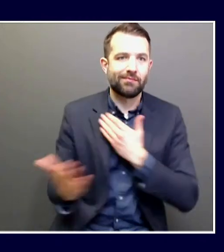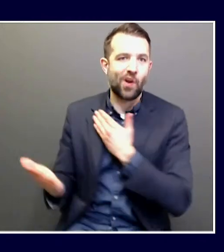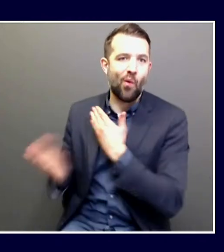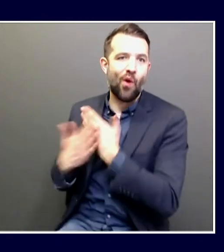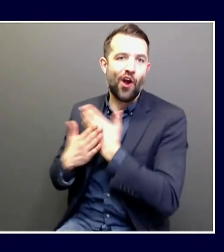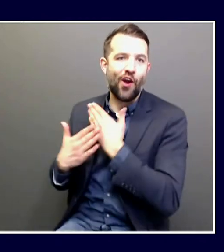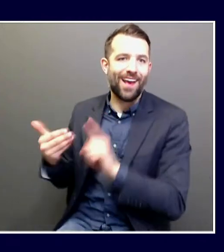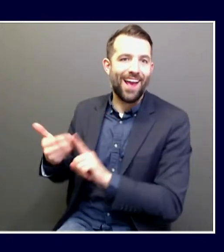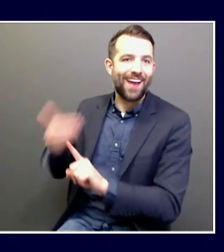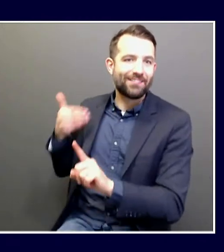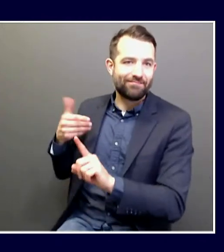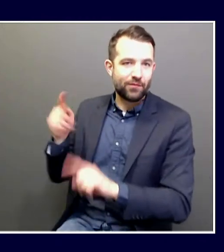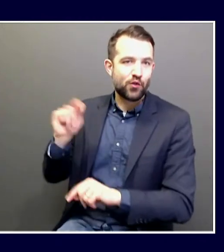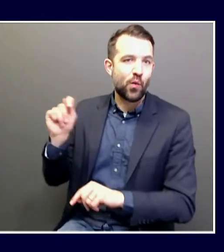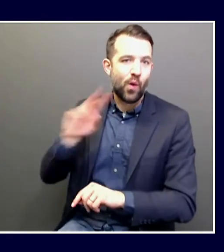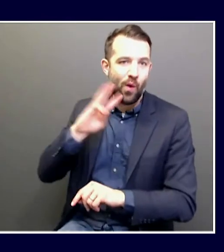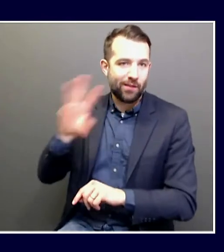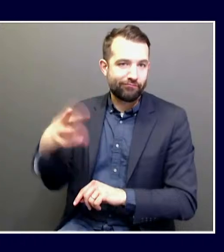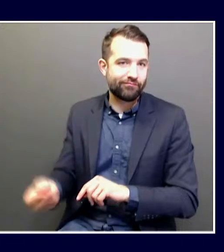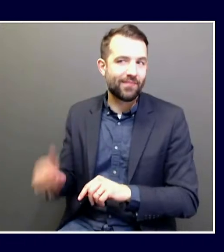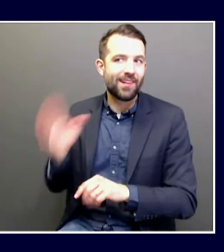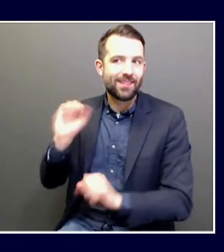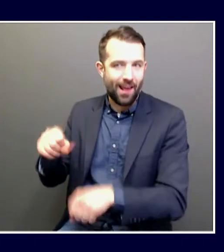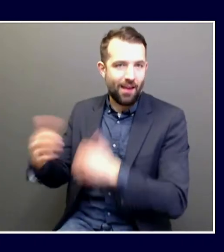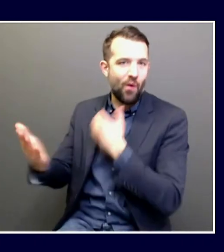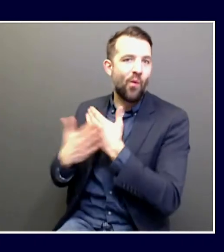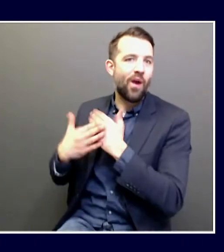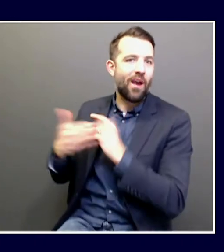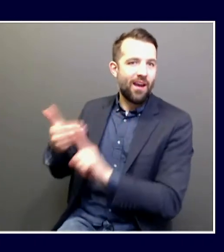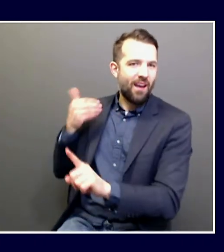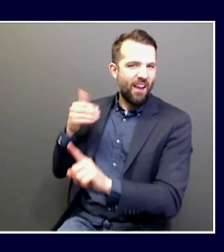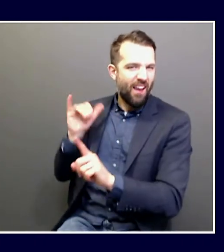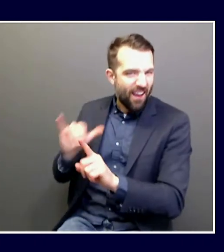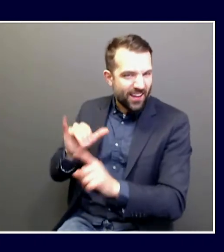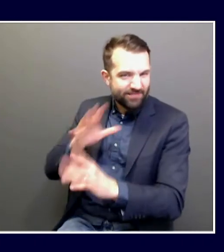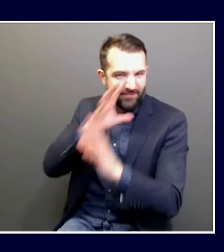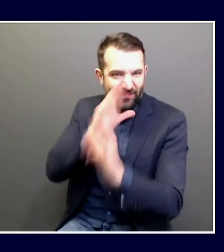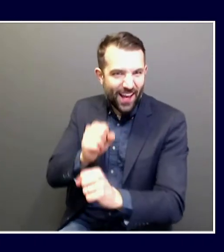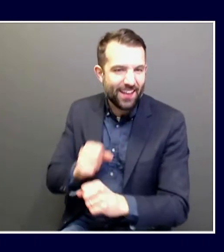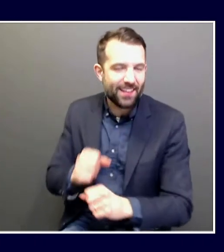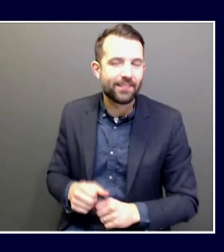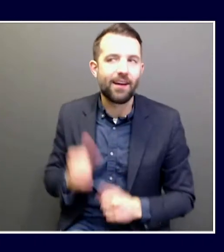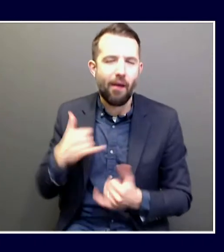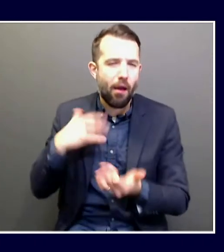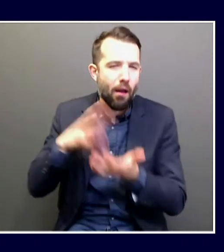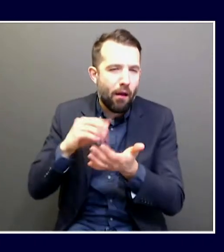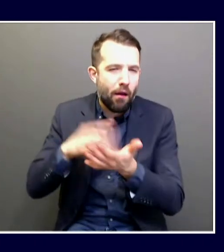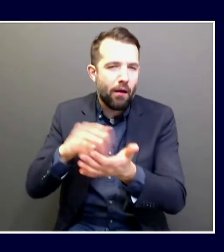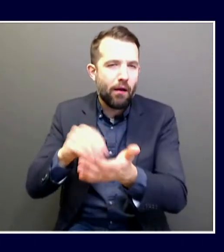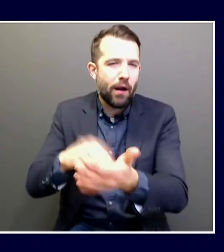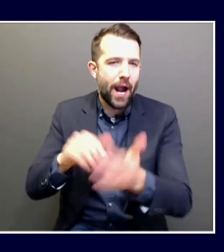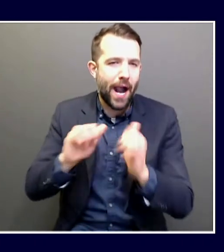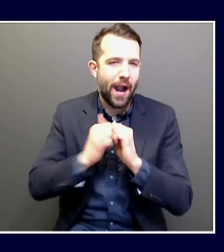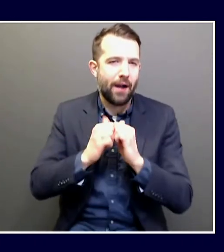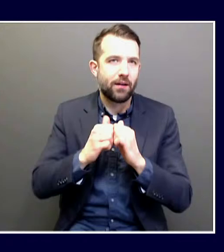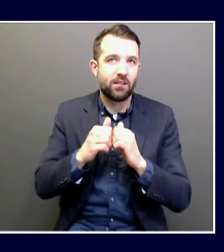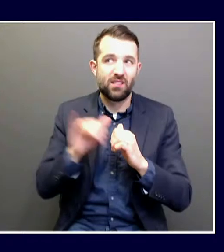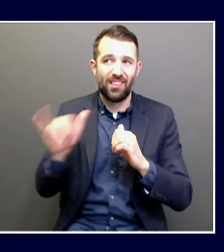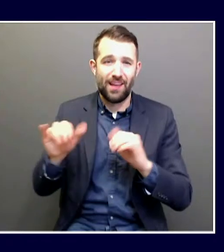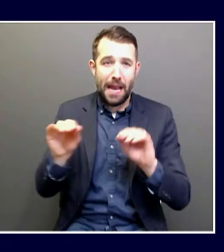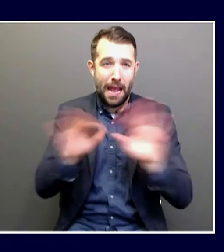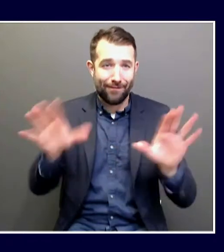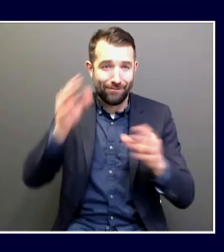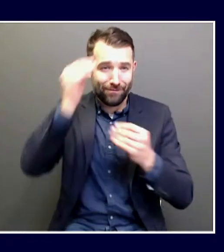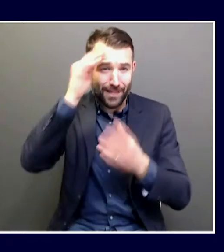COVID-19 rates precede increases in illnesses at the community level by several days.